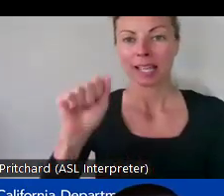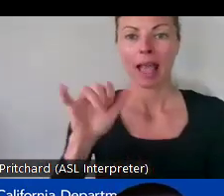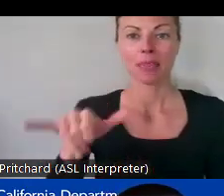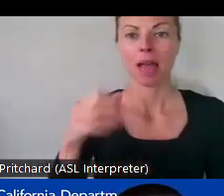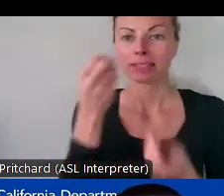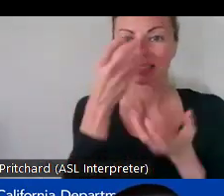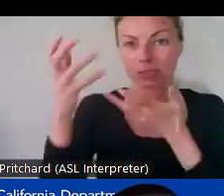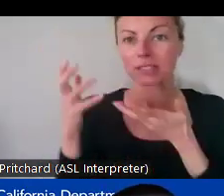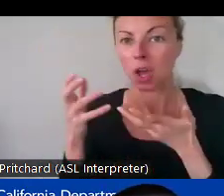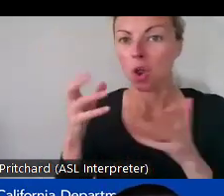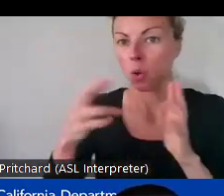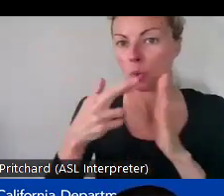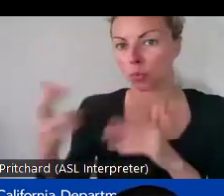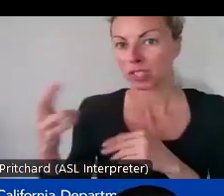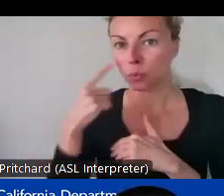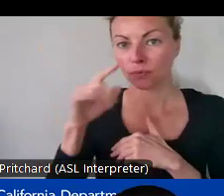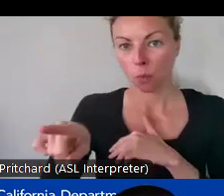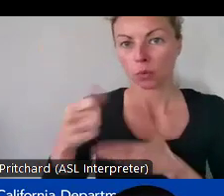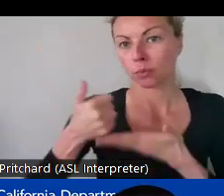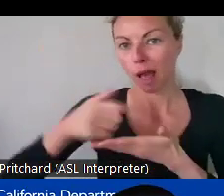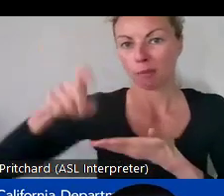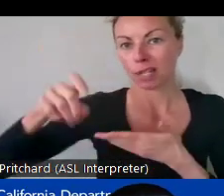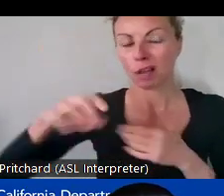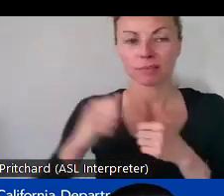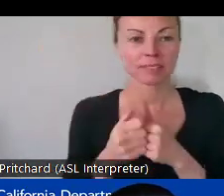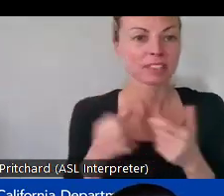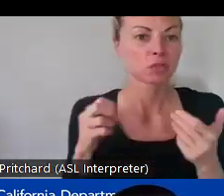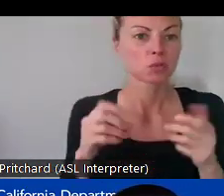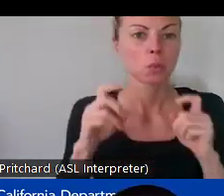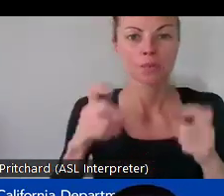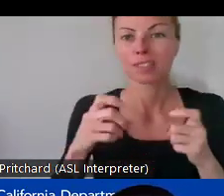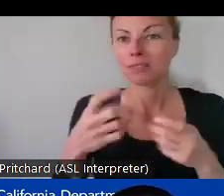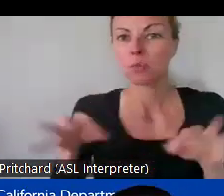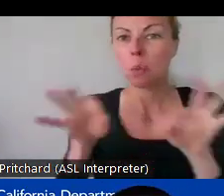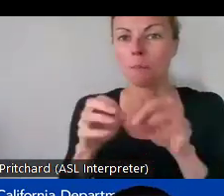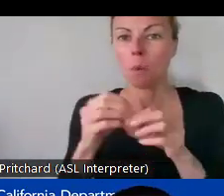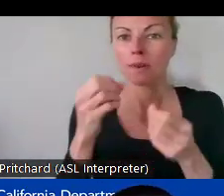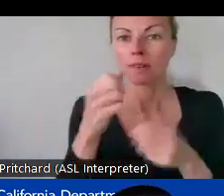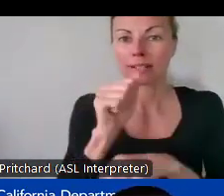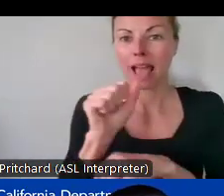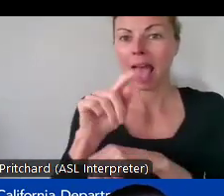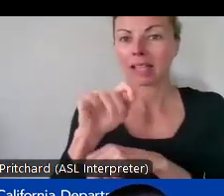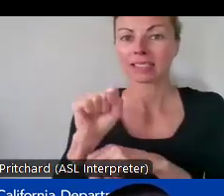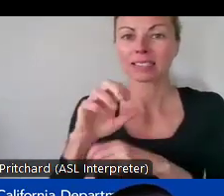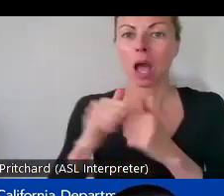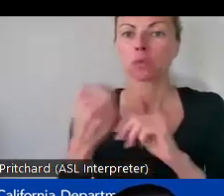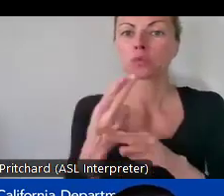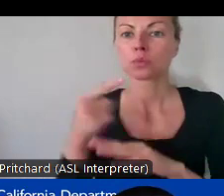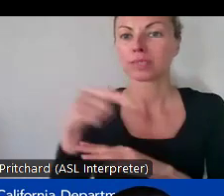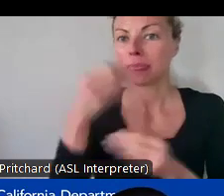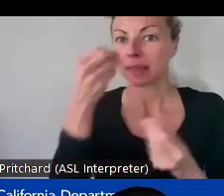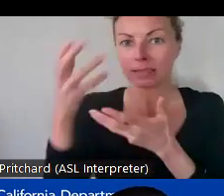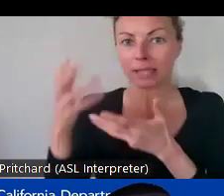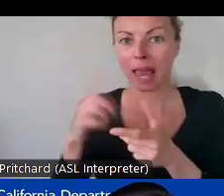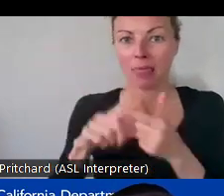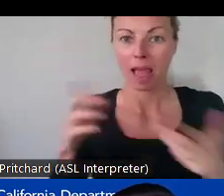you. We're here to help you as necessary, so I'll describe relevant data assets. I'll share a few examples of how we may utilize these data. Then I encourage you to reach